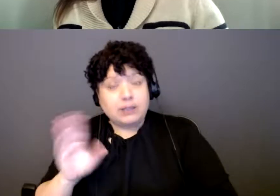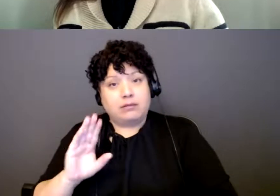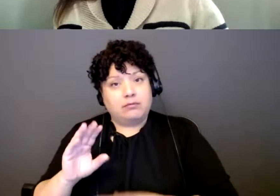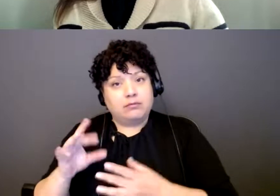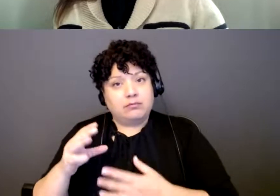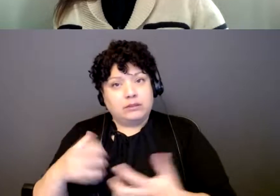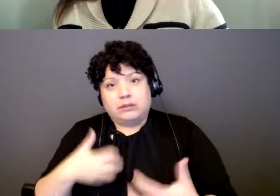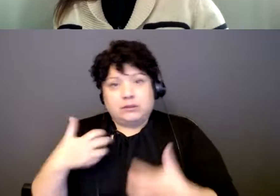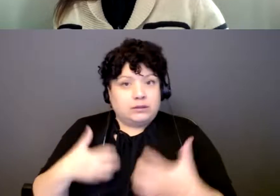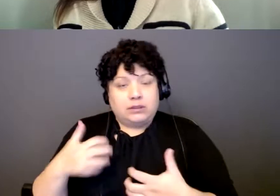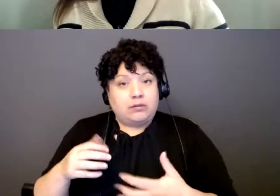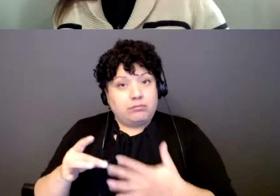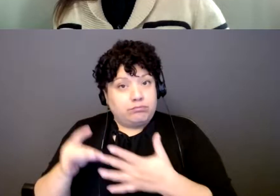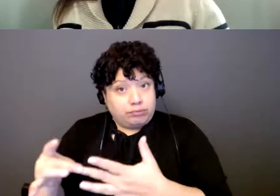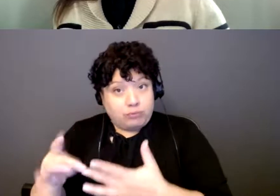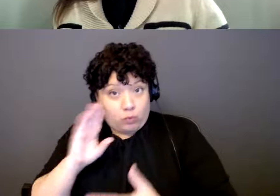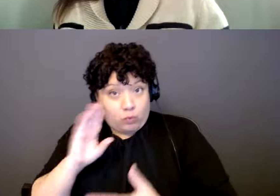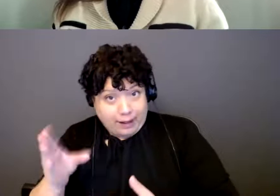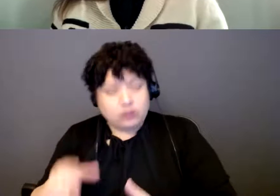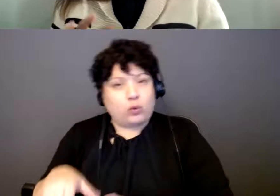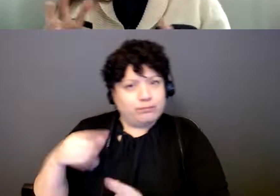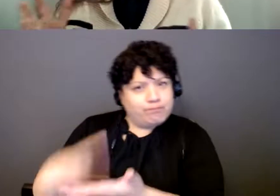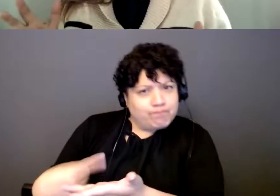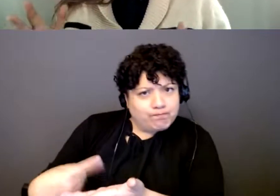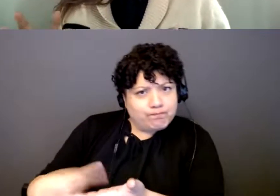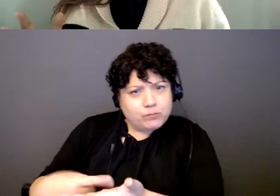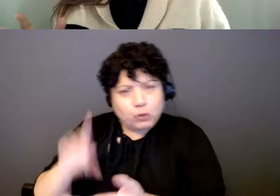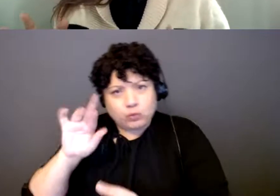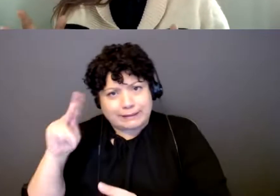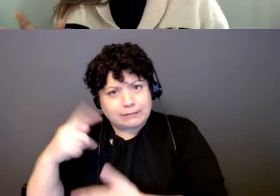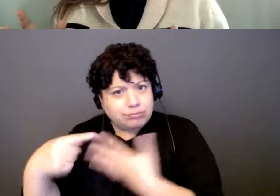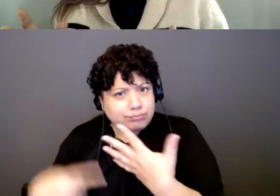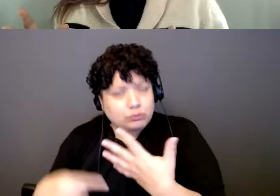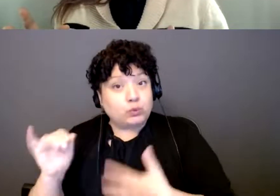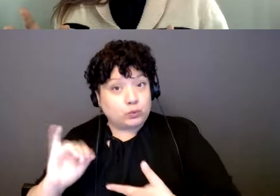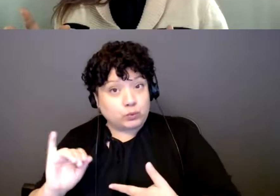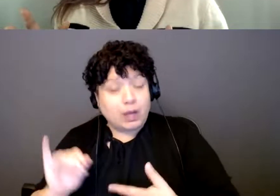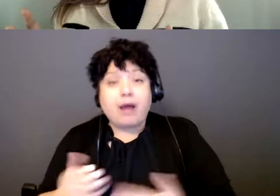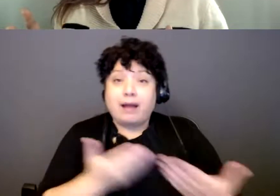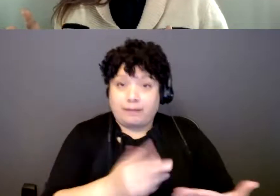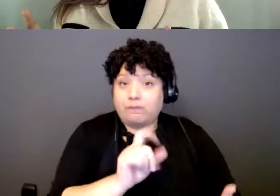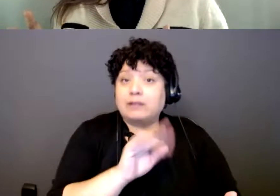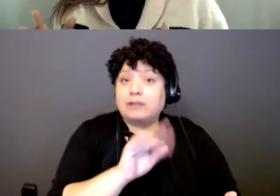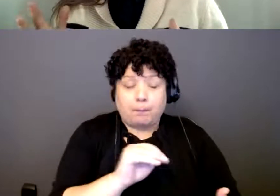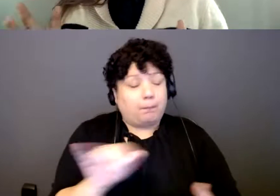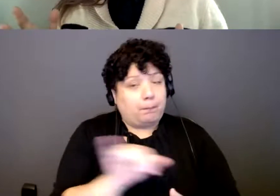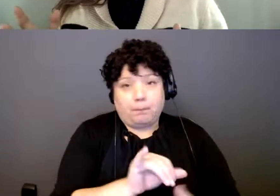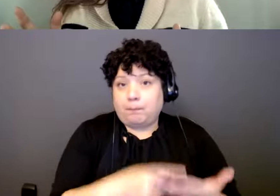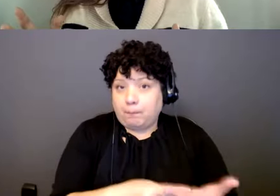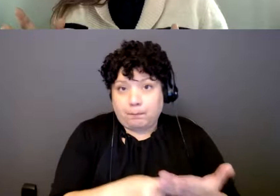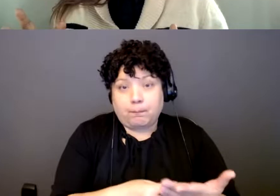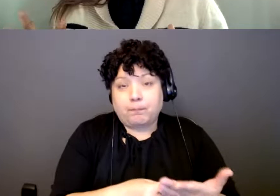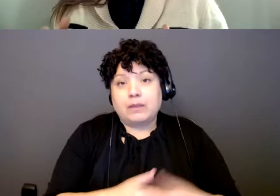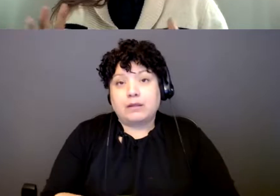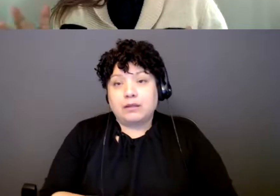experiencing. That has to be first. I feel like there could be a whole nother webinar just on this topic whenever we talk